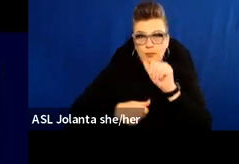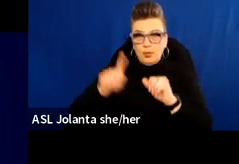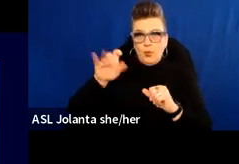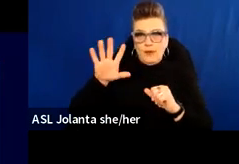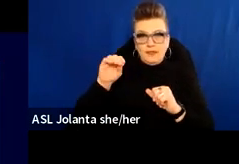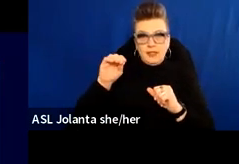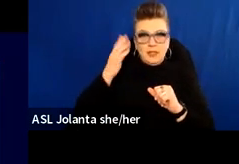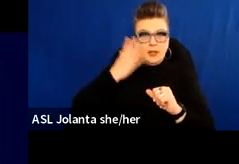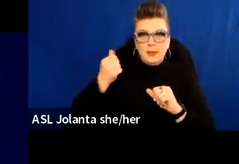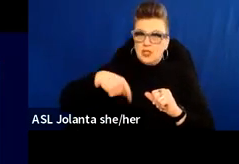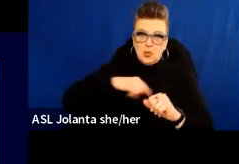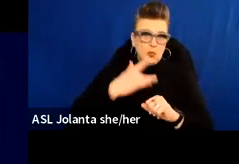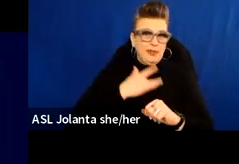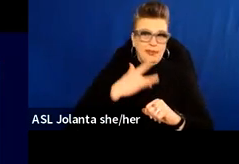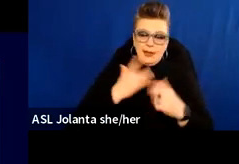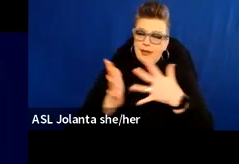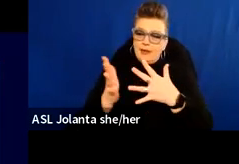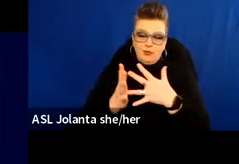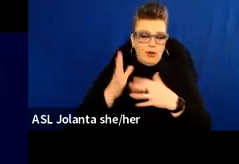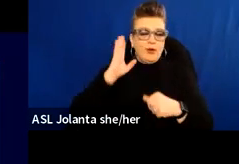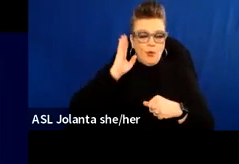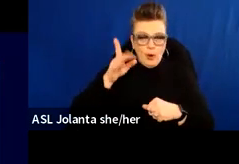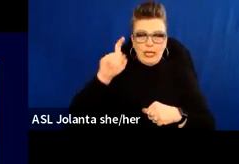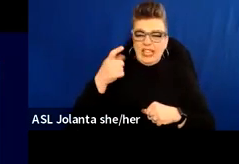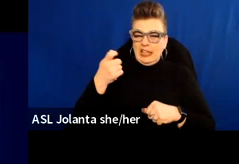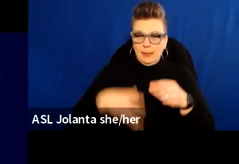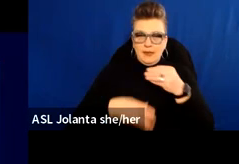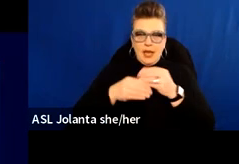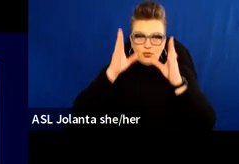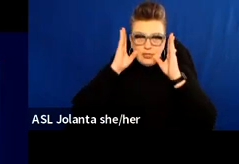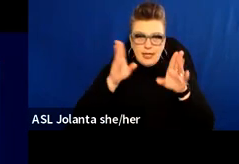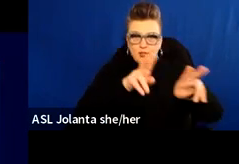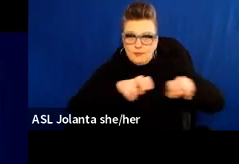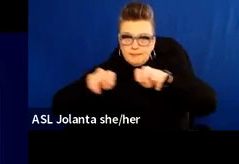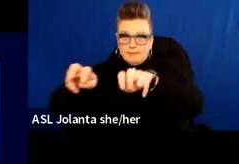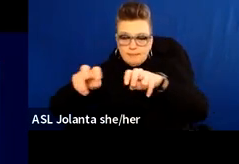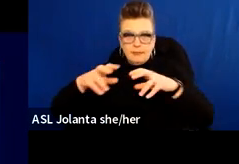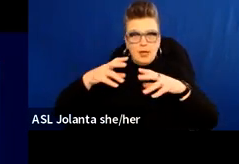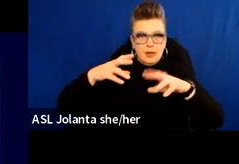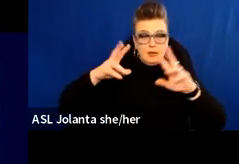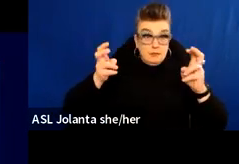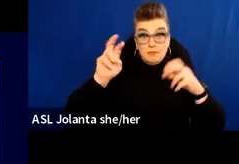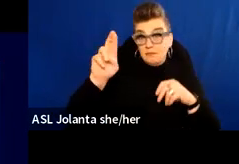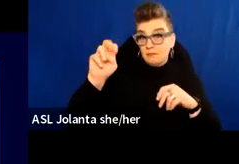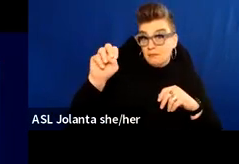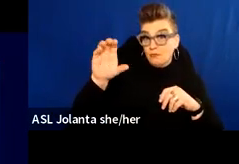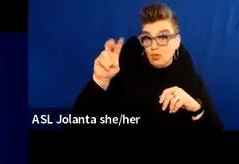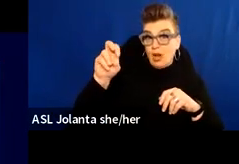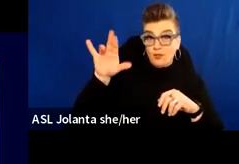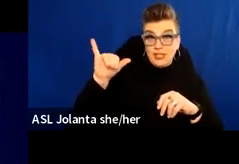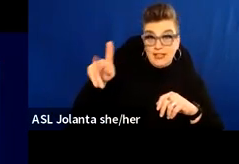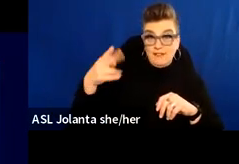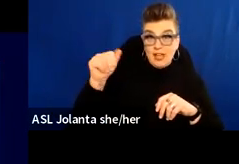because we think that our ninth graders are going to need a little extra attention given the recovery and this is a was a request of the